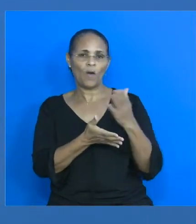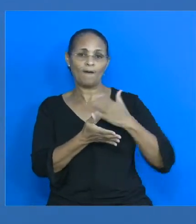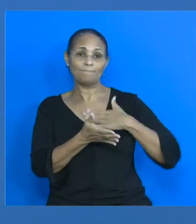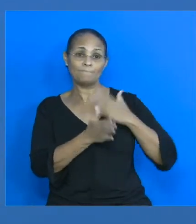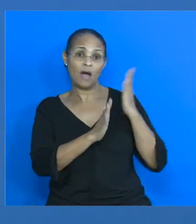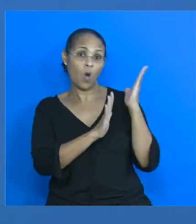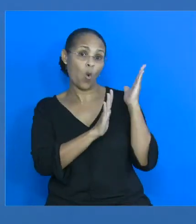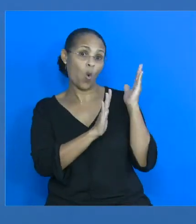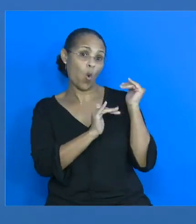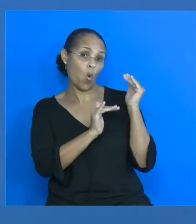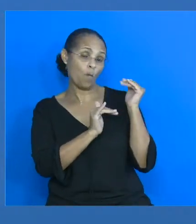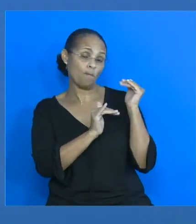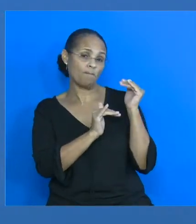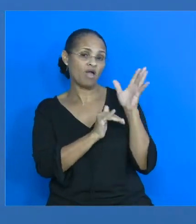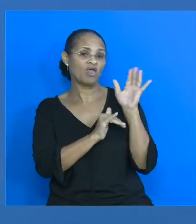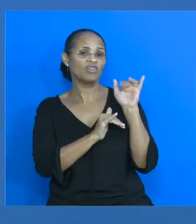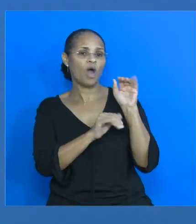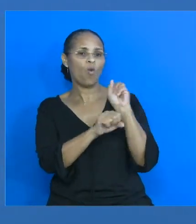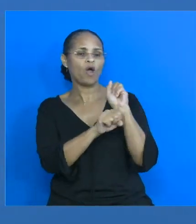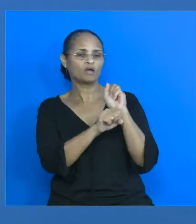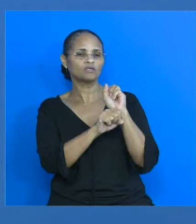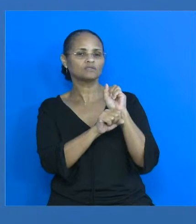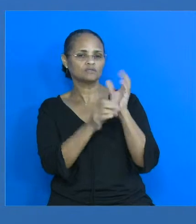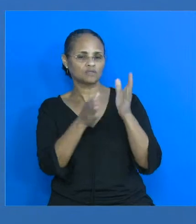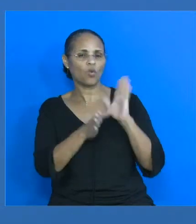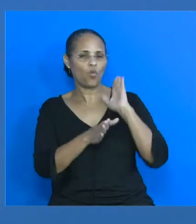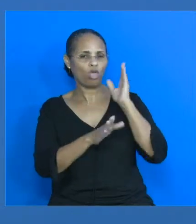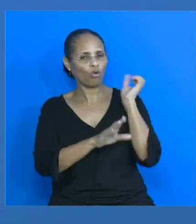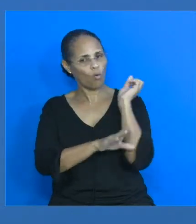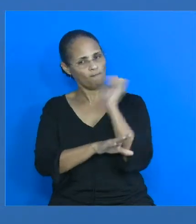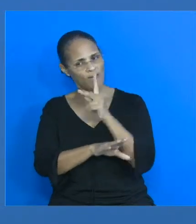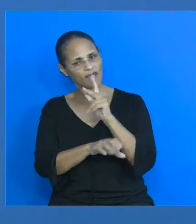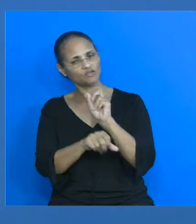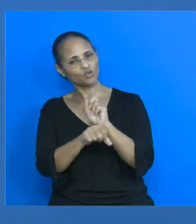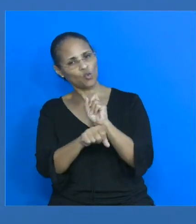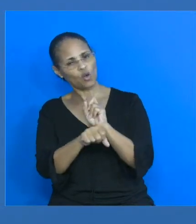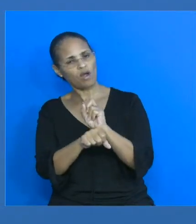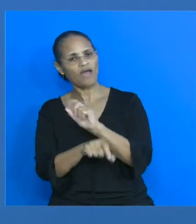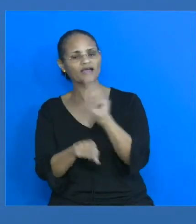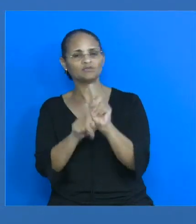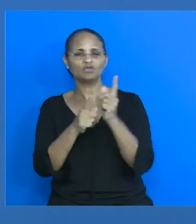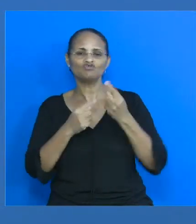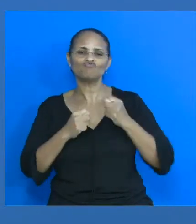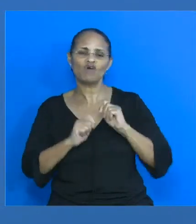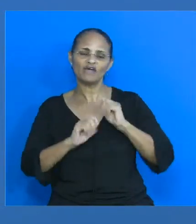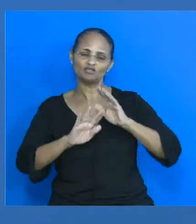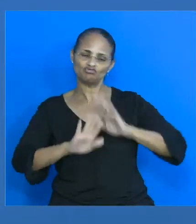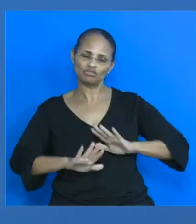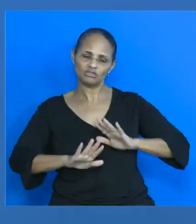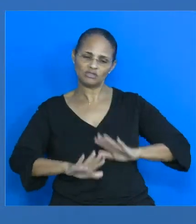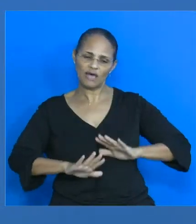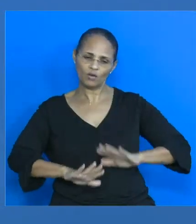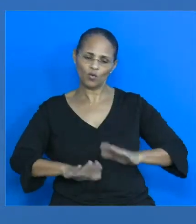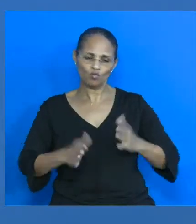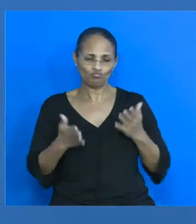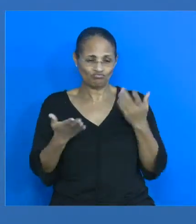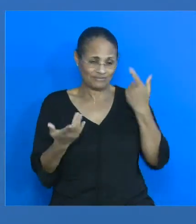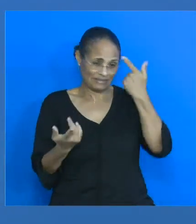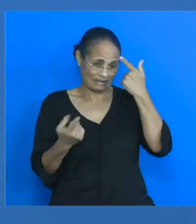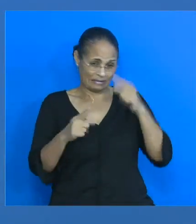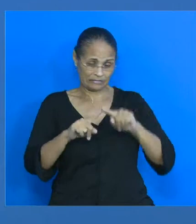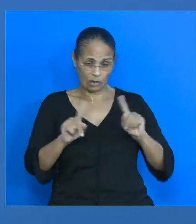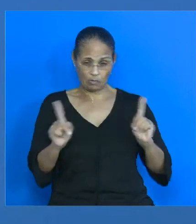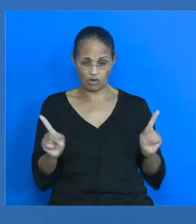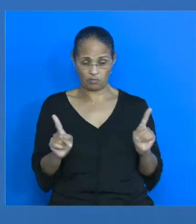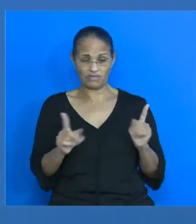hope that the workers will return back to work as we look to try to settle the impasse, and that has led